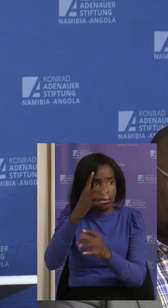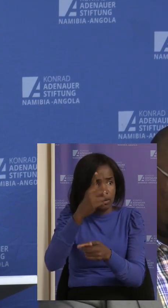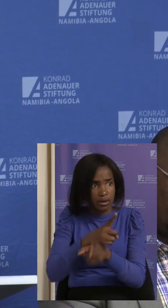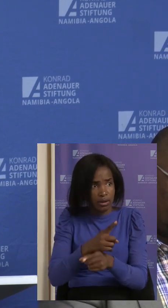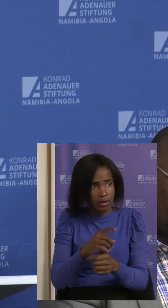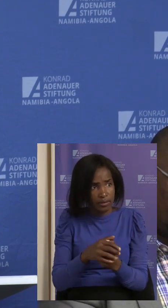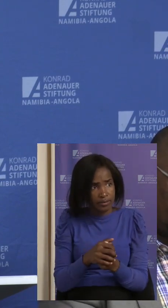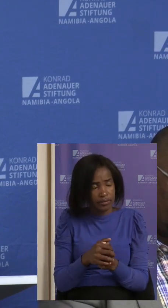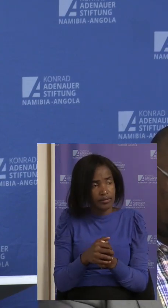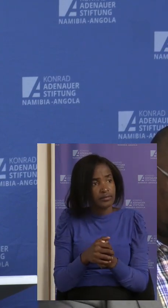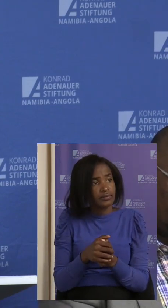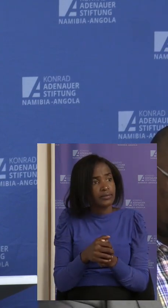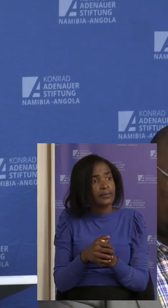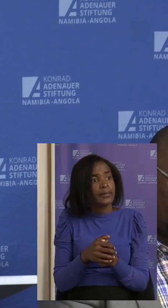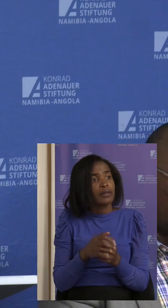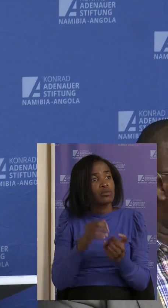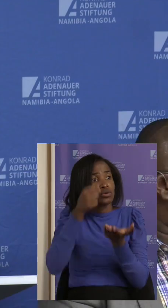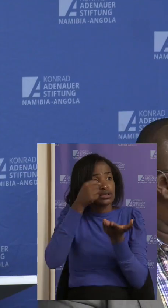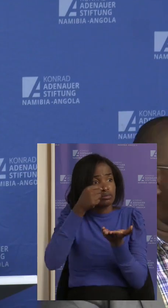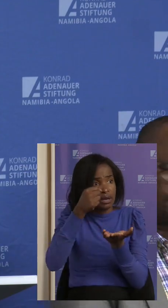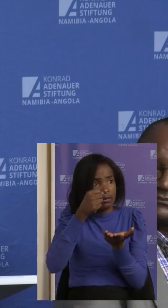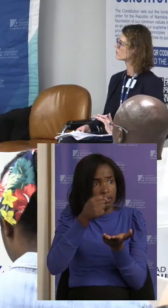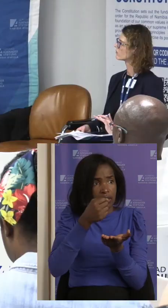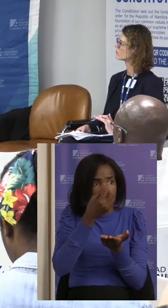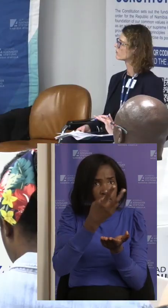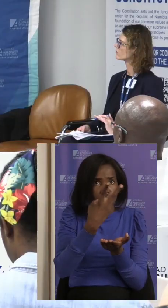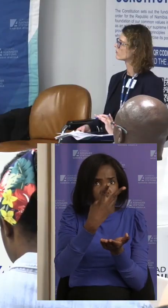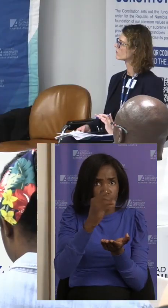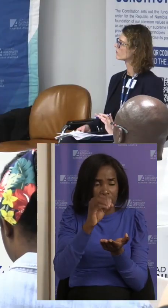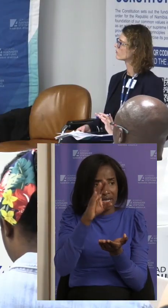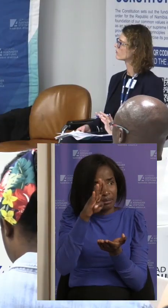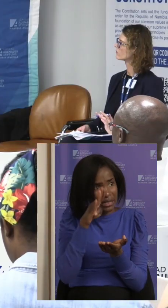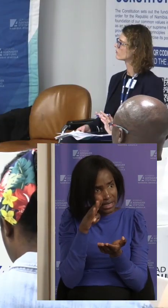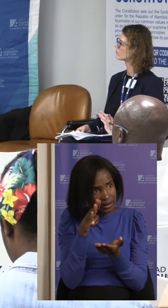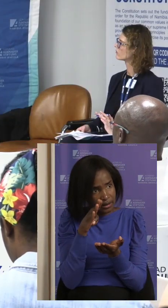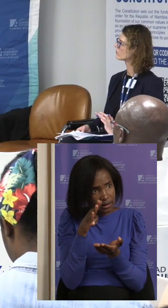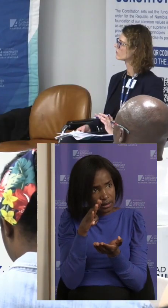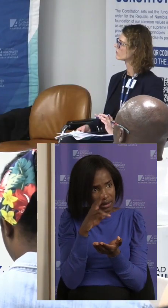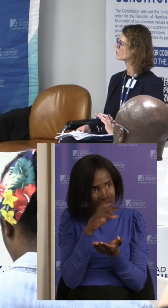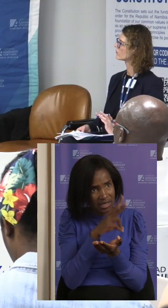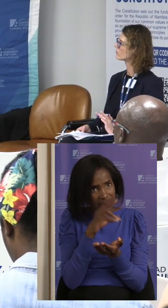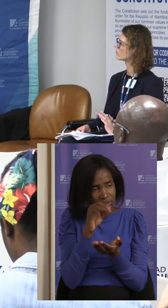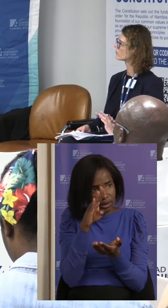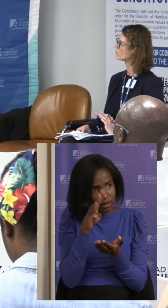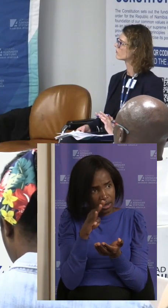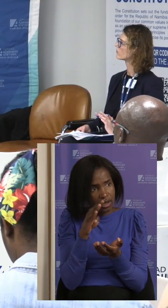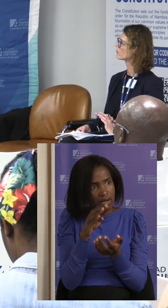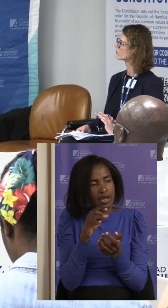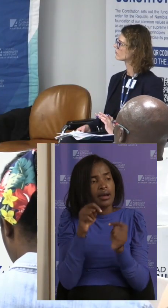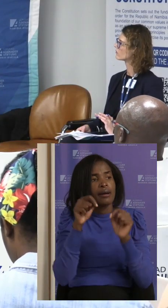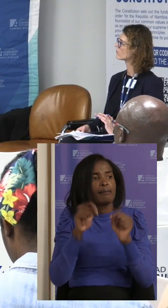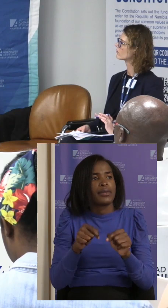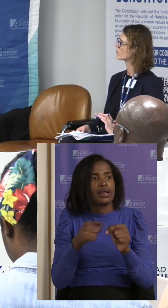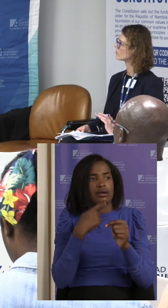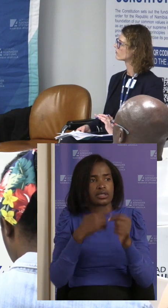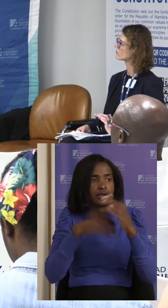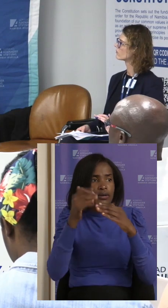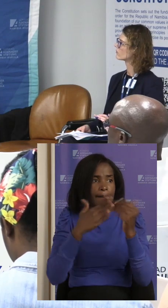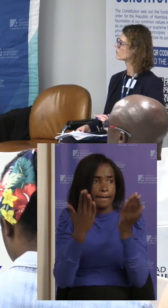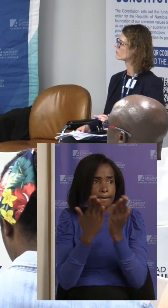for giving education sector up to 20 billion. We welcome the call for construction of more